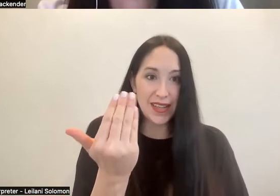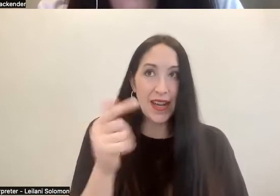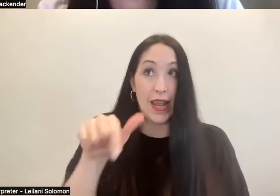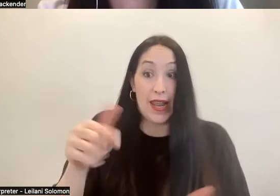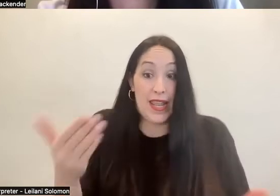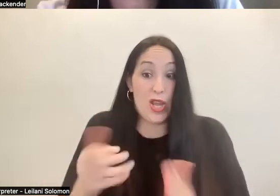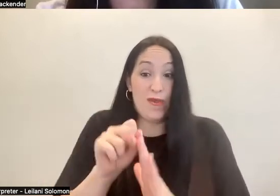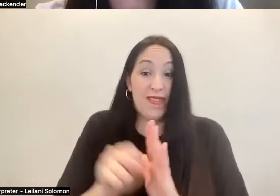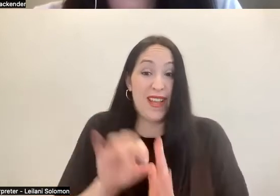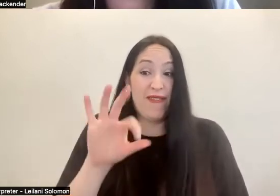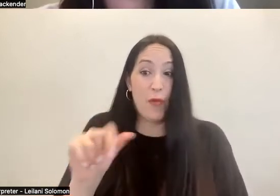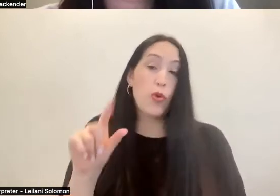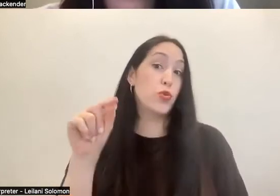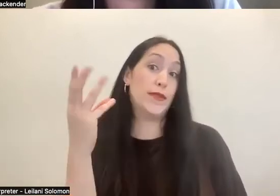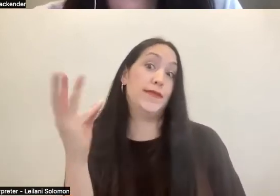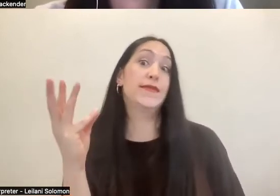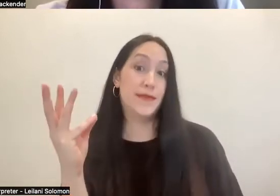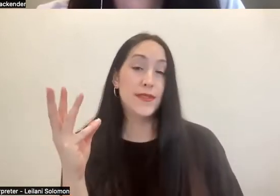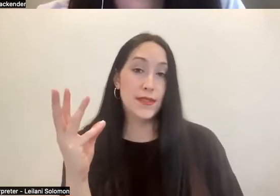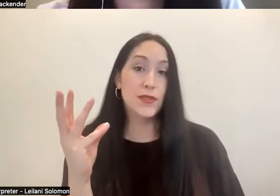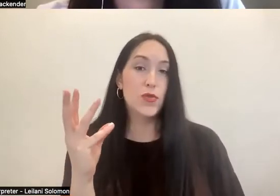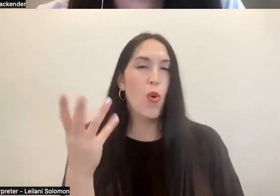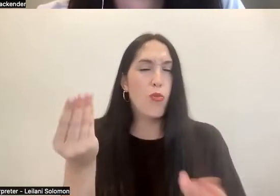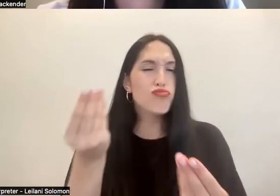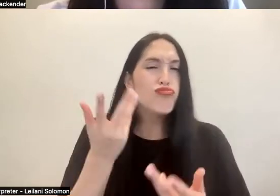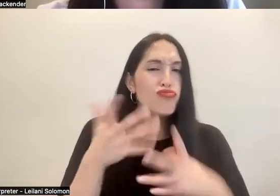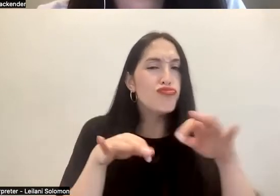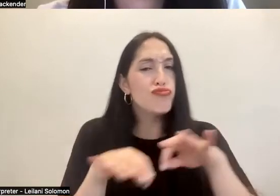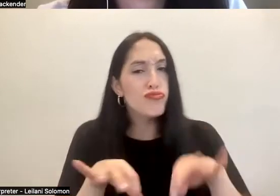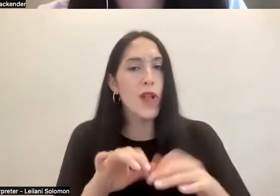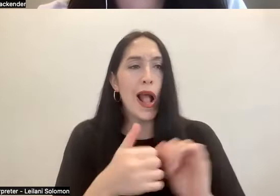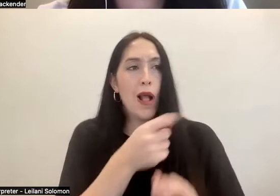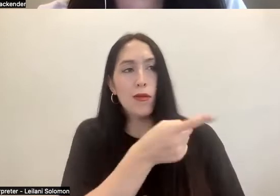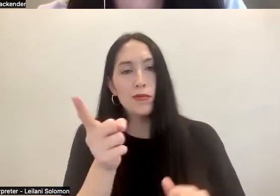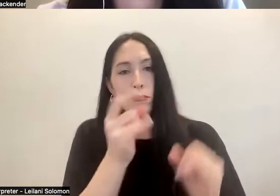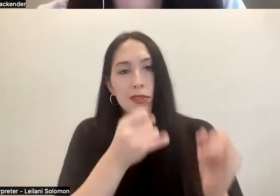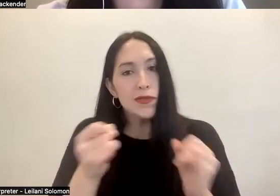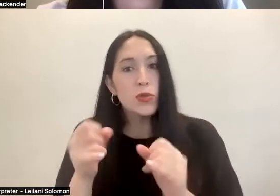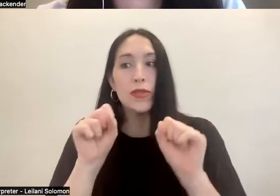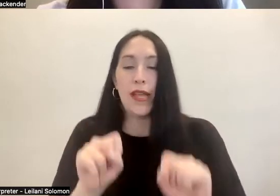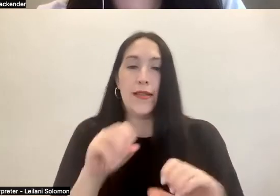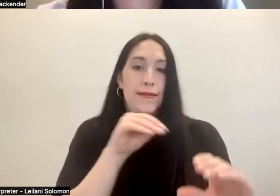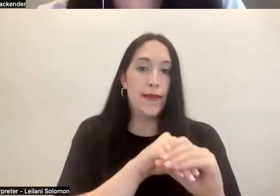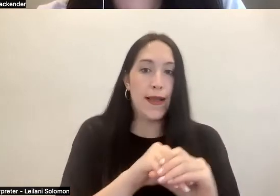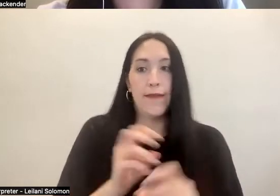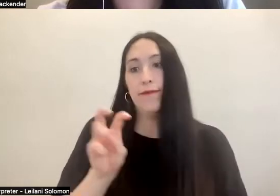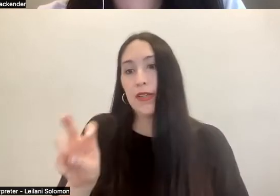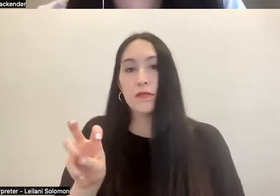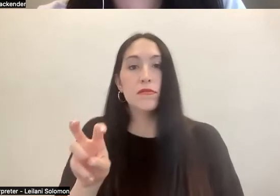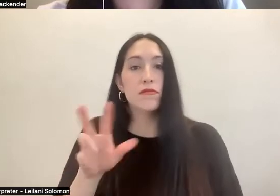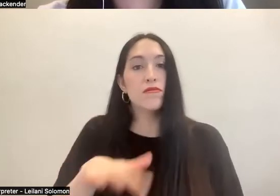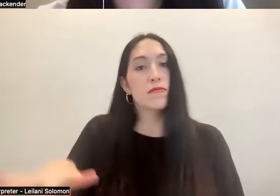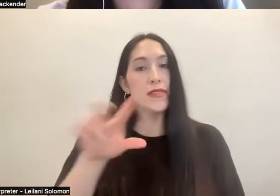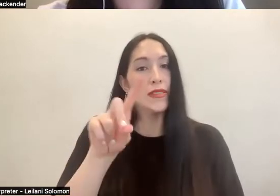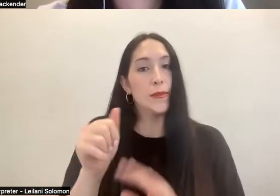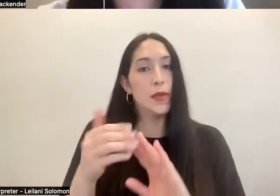in 2016. So talk to us a little bit about how individuals can save and invest within the disability community.